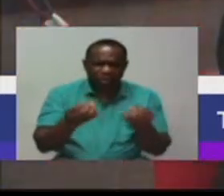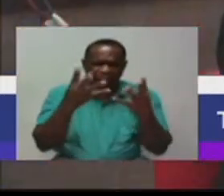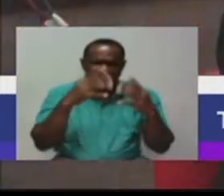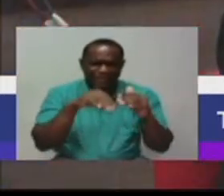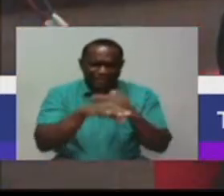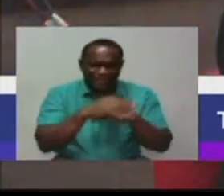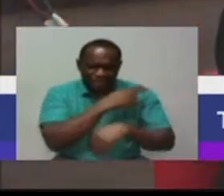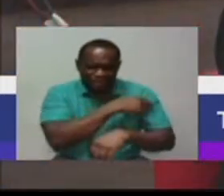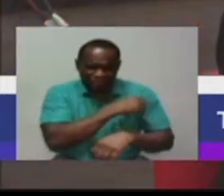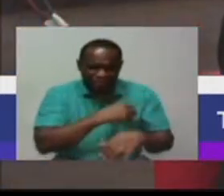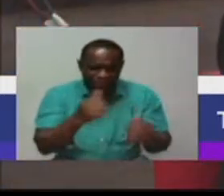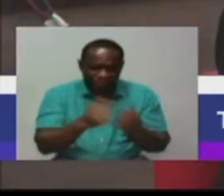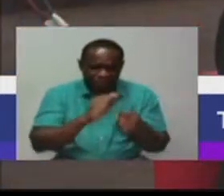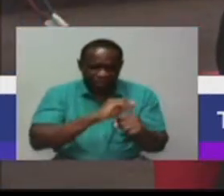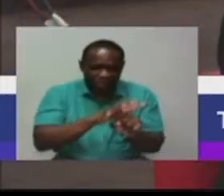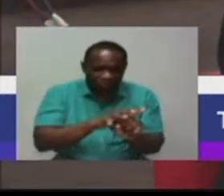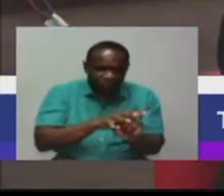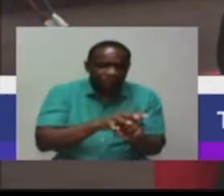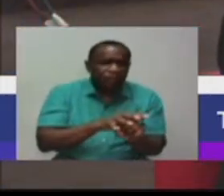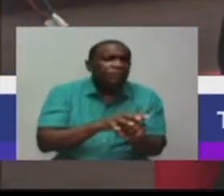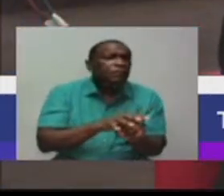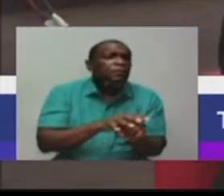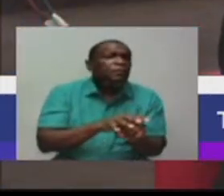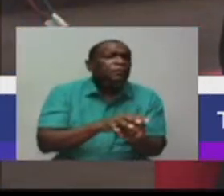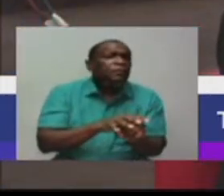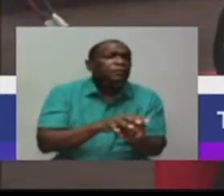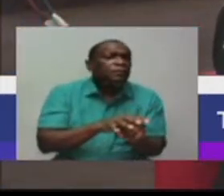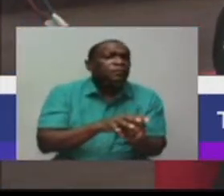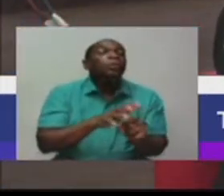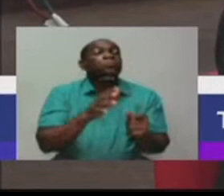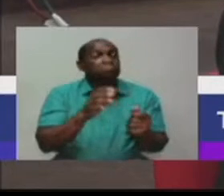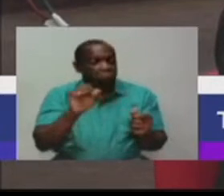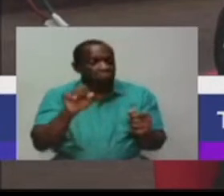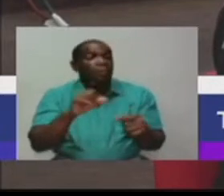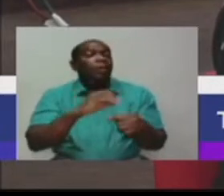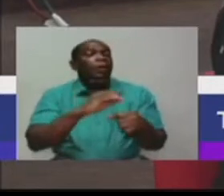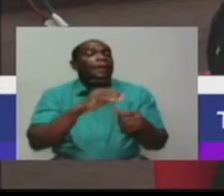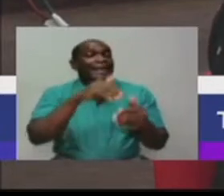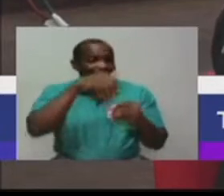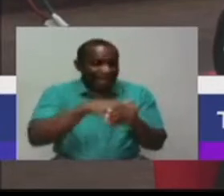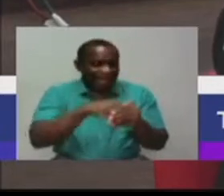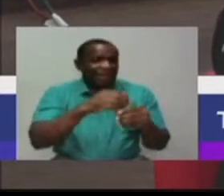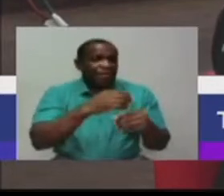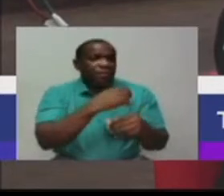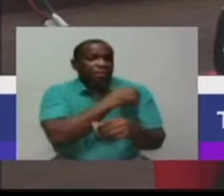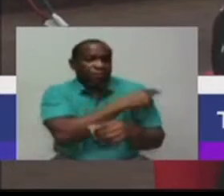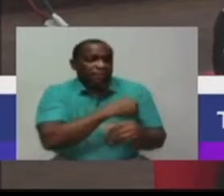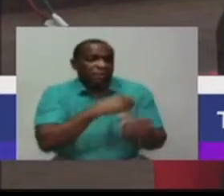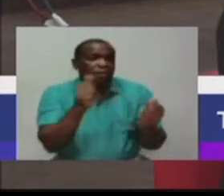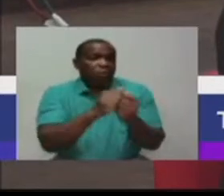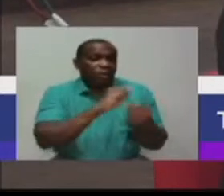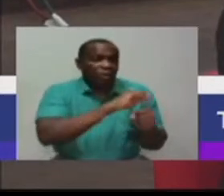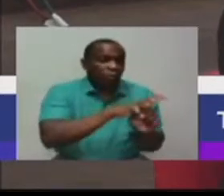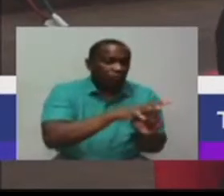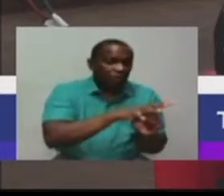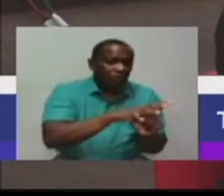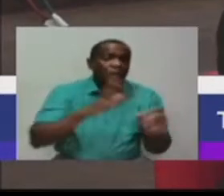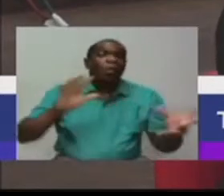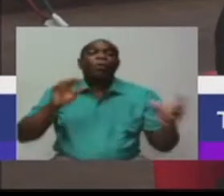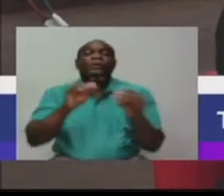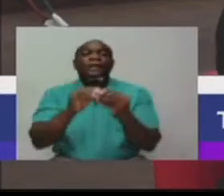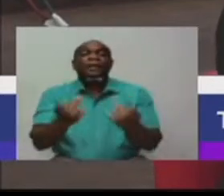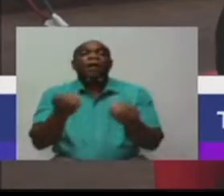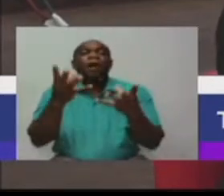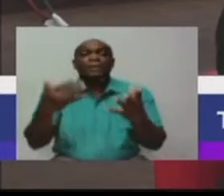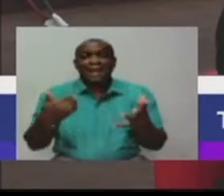vaccine related. No, hospitalized with COVID, the total number who have had COVID, and if possible, if any,